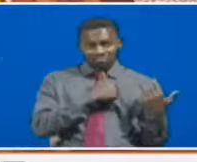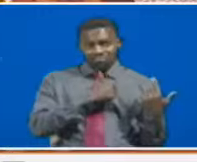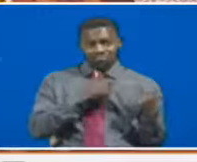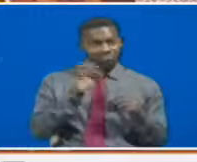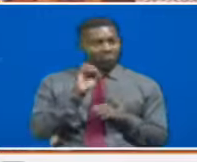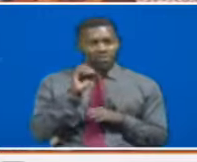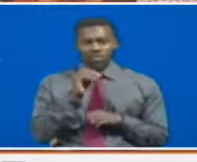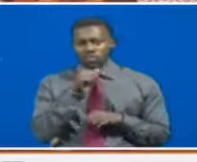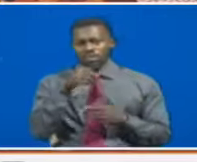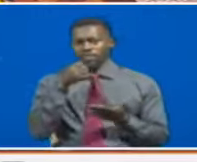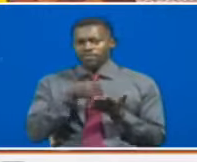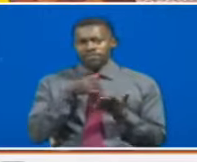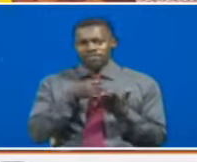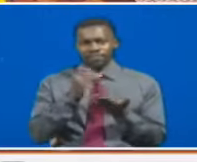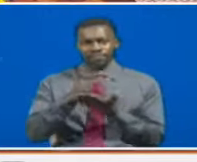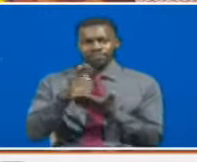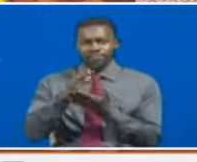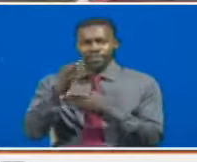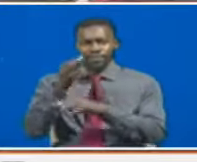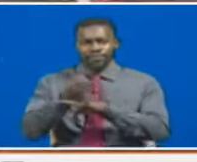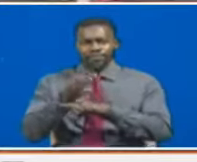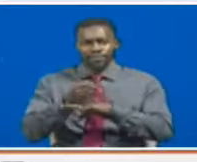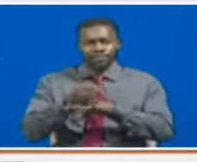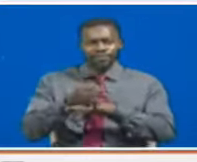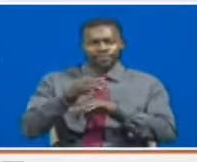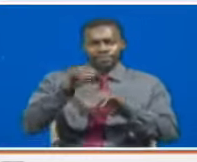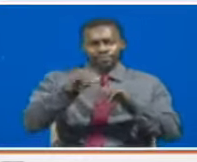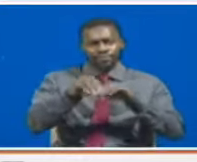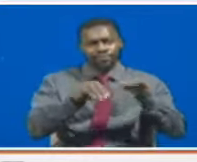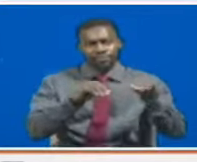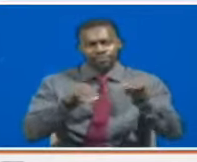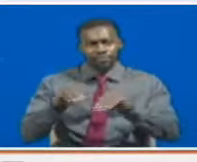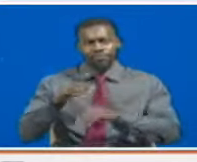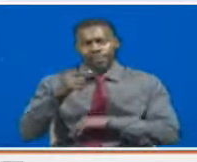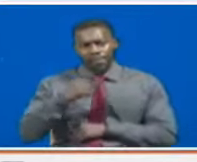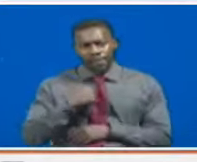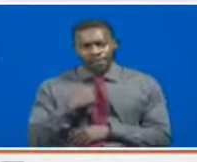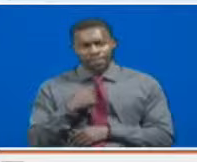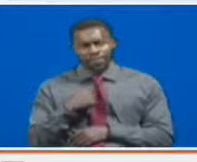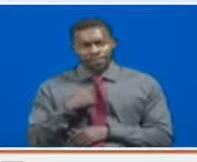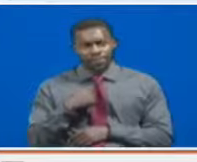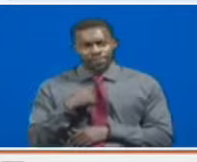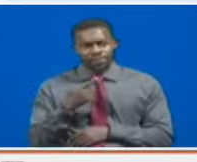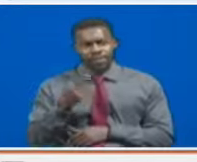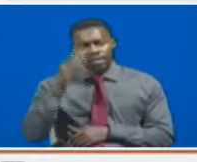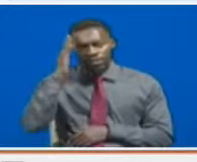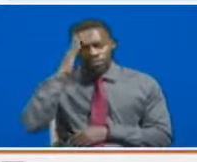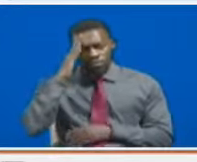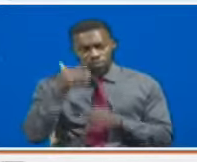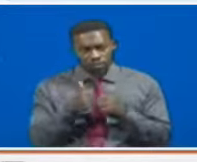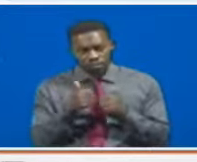way in the distribution of fake fertilizers. Mimi ninajua